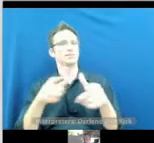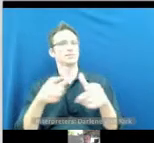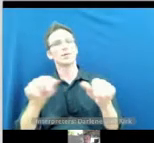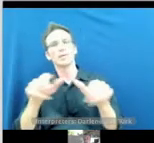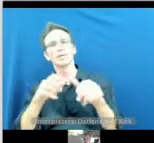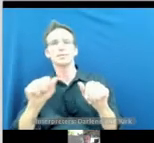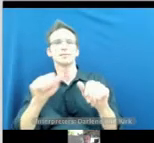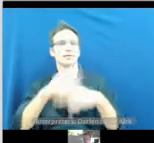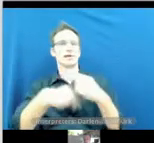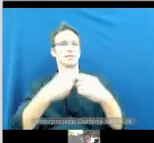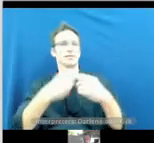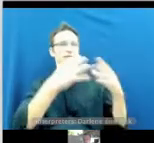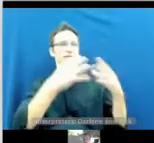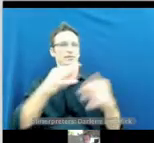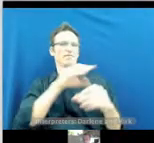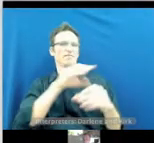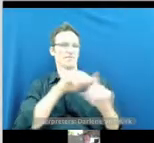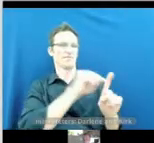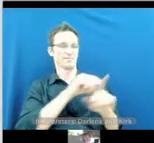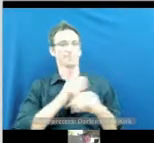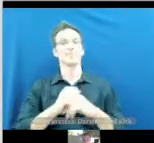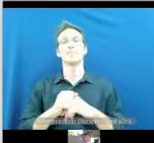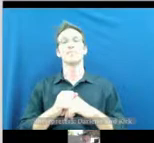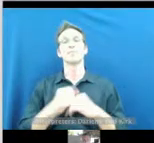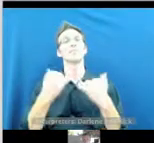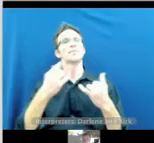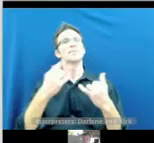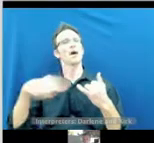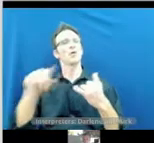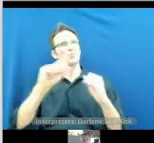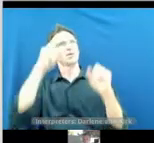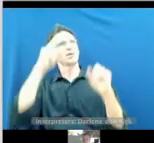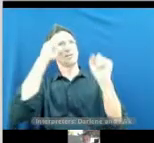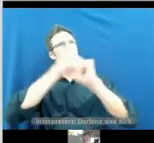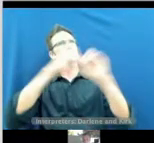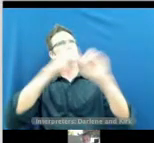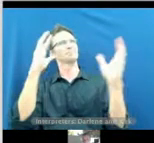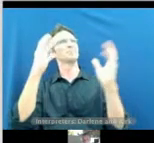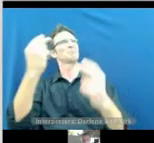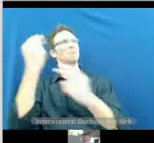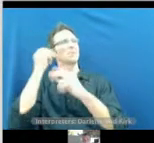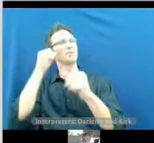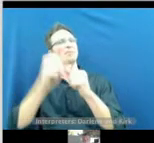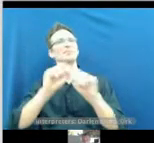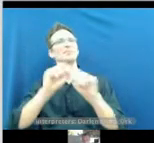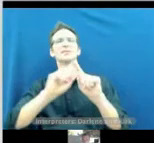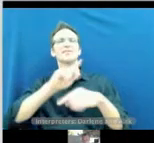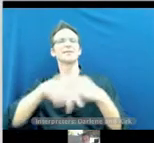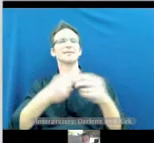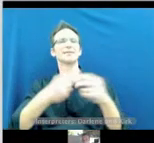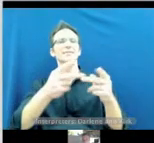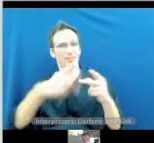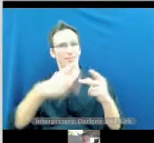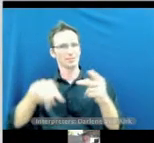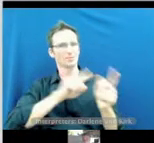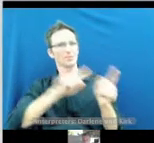So here you can already start thinking about different types of settings you've been in. So of course you've been in those medical settings and in educational settings and what